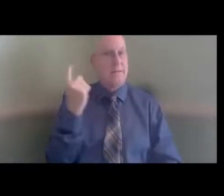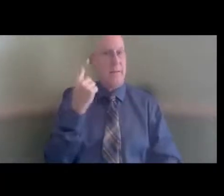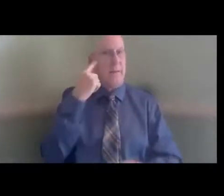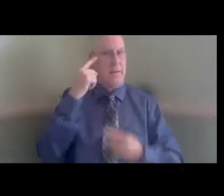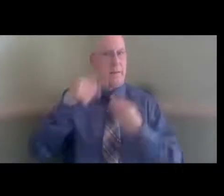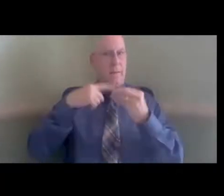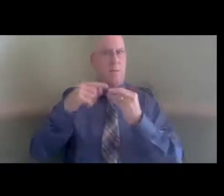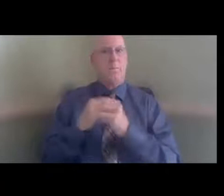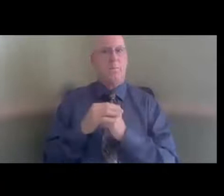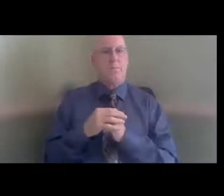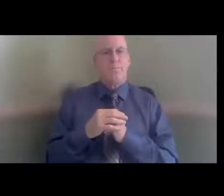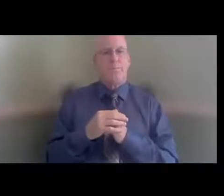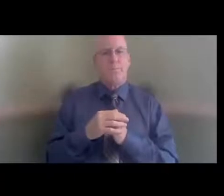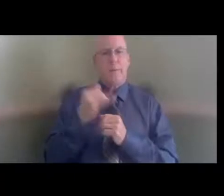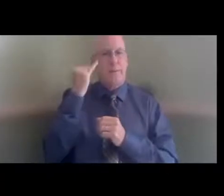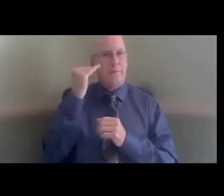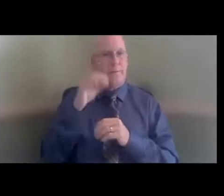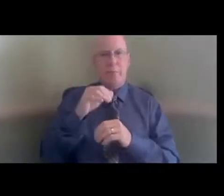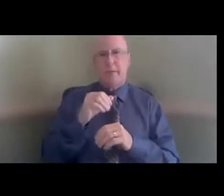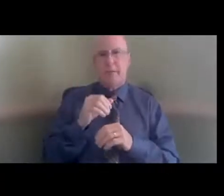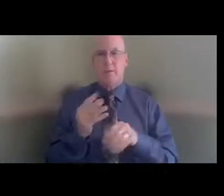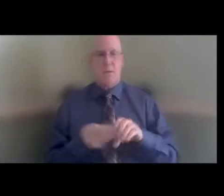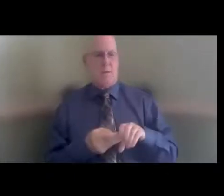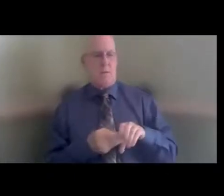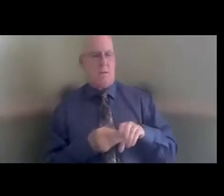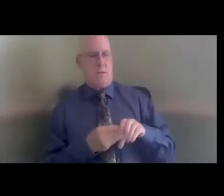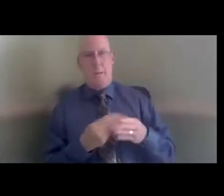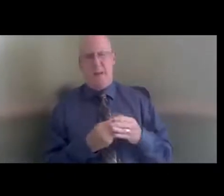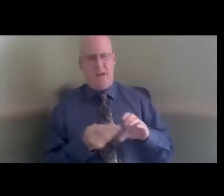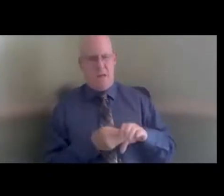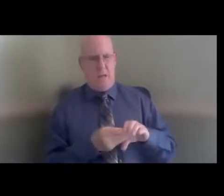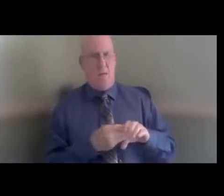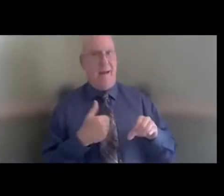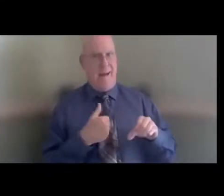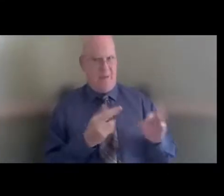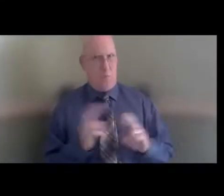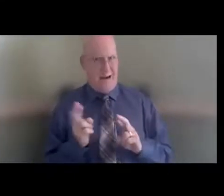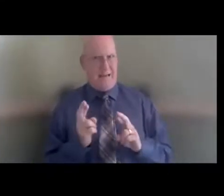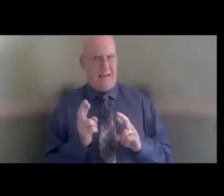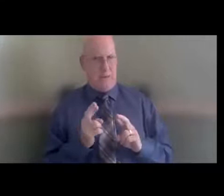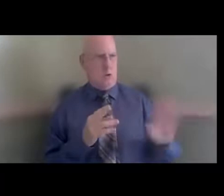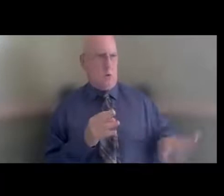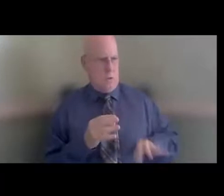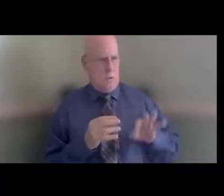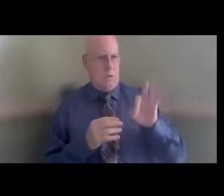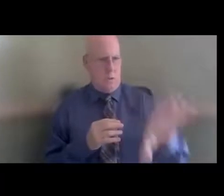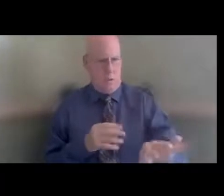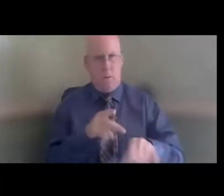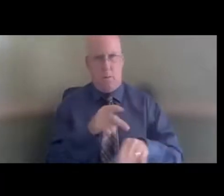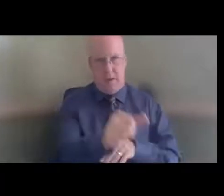mind. If it is a matter of setting aside a little bit of money here, here or there, so that you have something to work with when your child turns